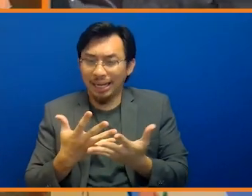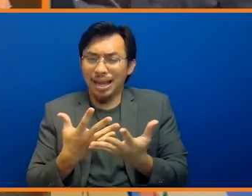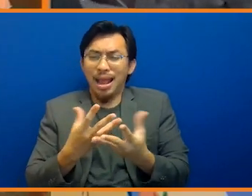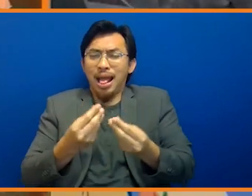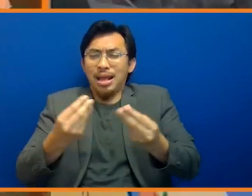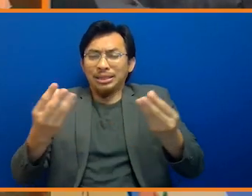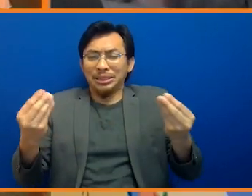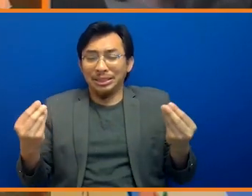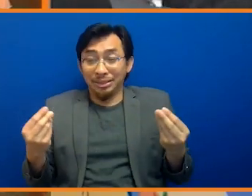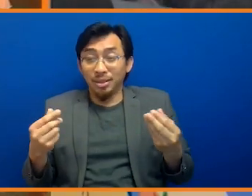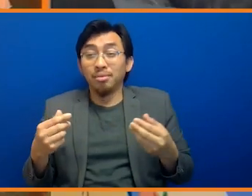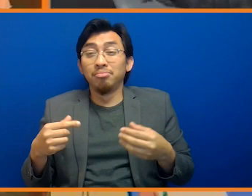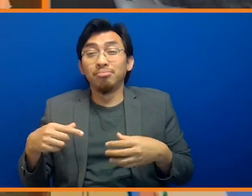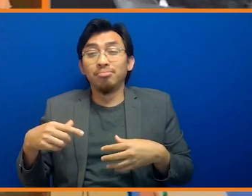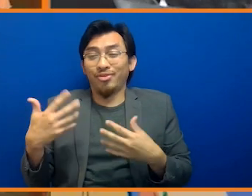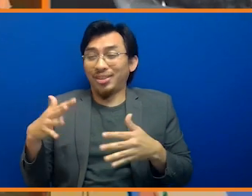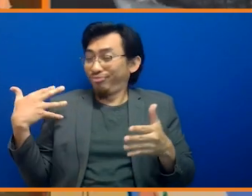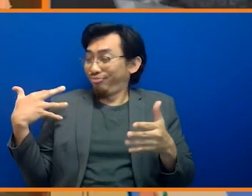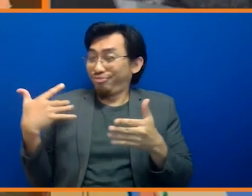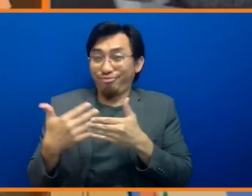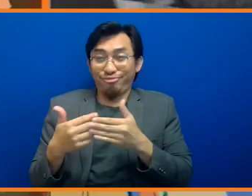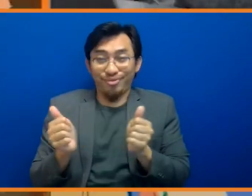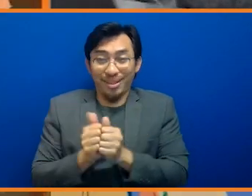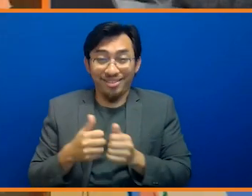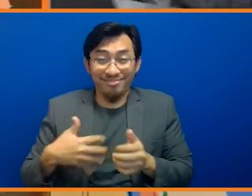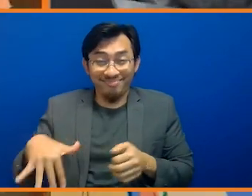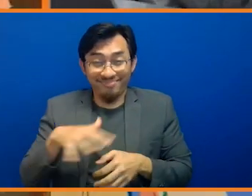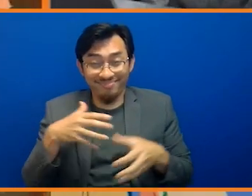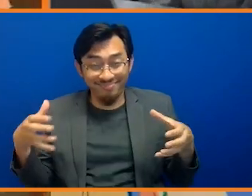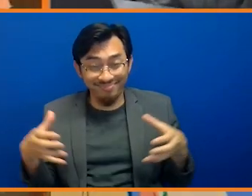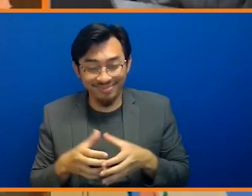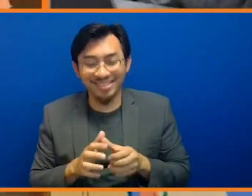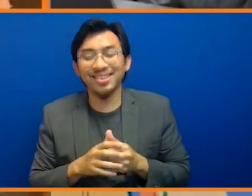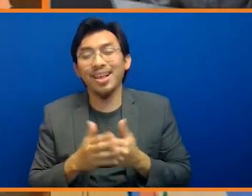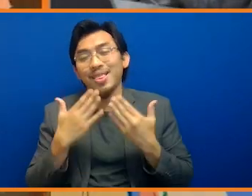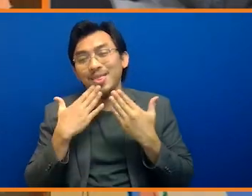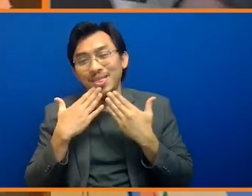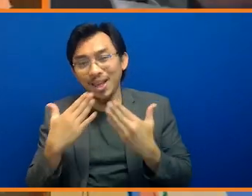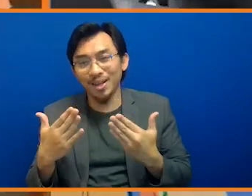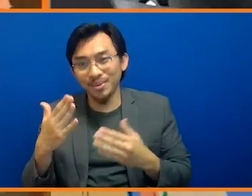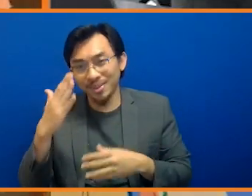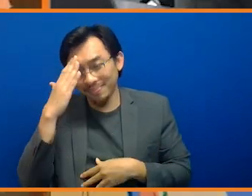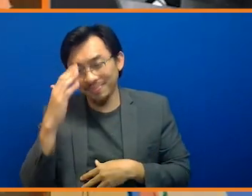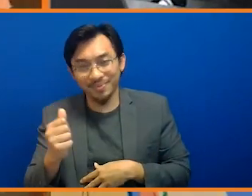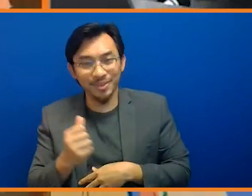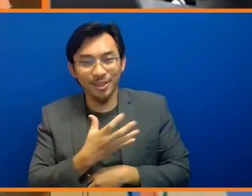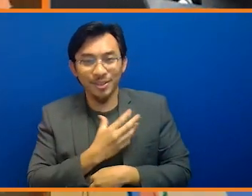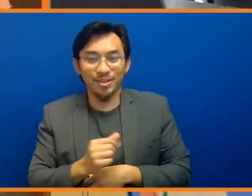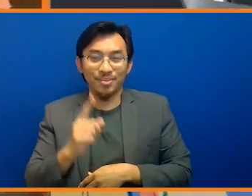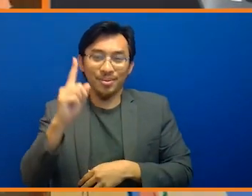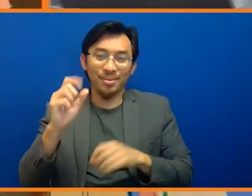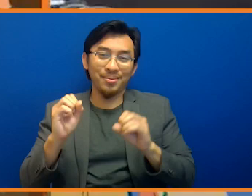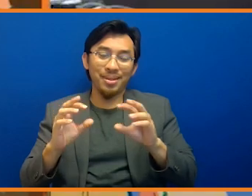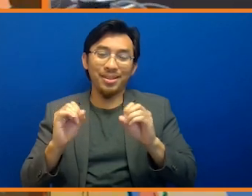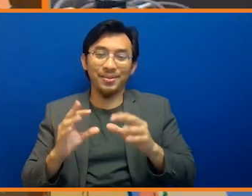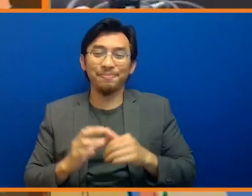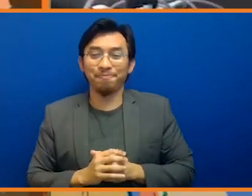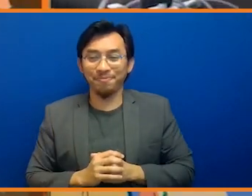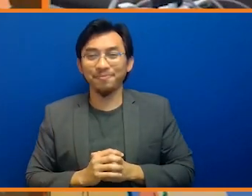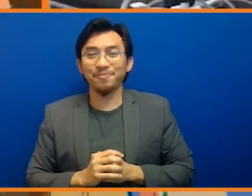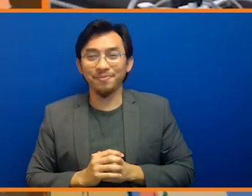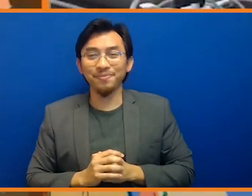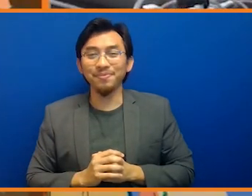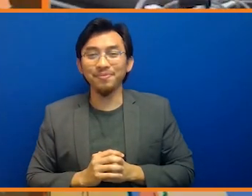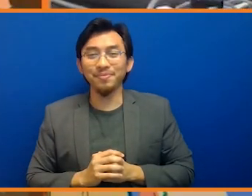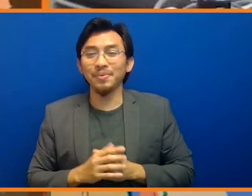shared a lot already these few days to us. Thank you very much. Assalamualaikum warahmatullahi wabarakatuh. Waalaikumsalam warahmatullahi wabarakatuh.